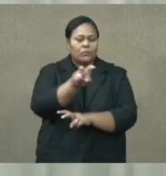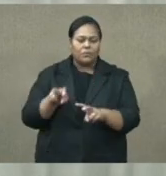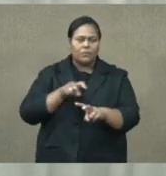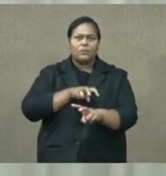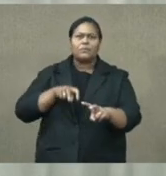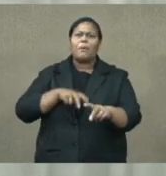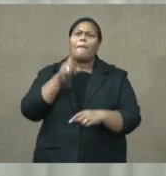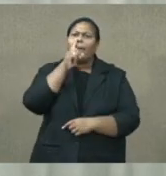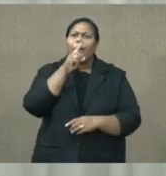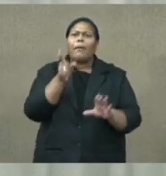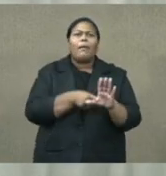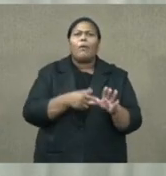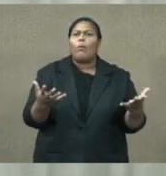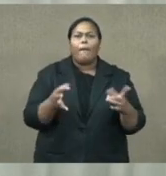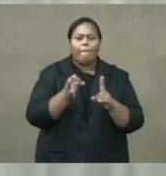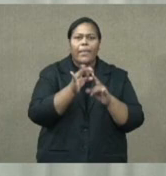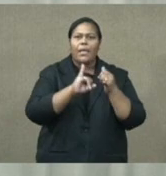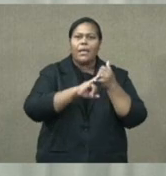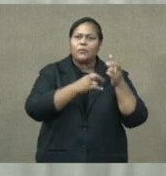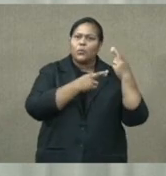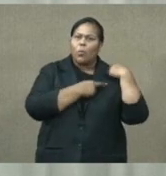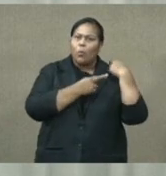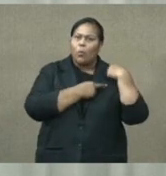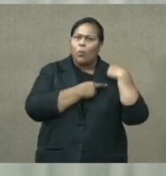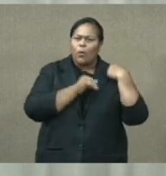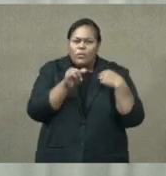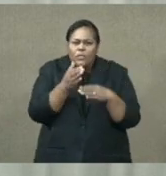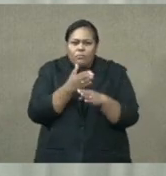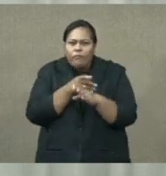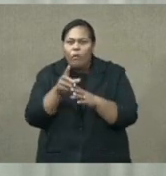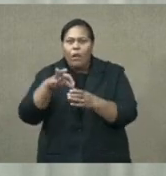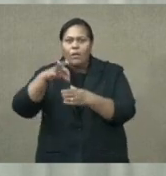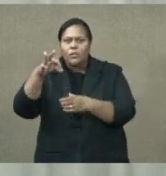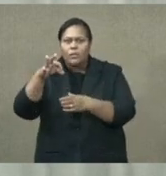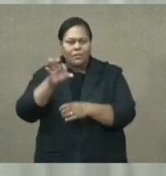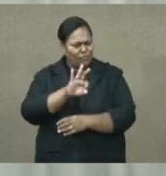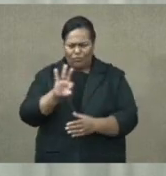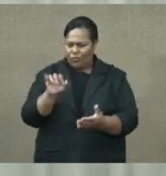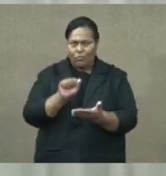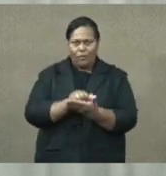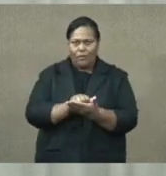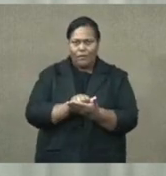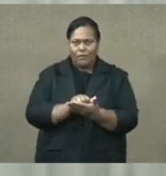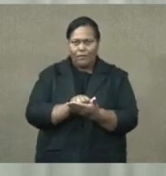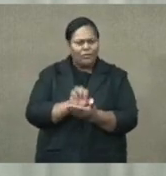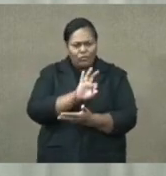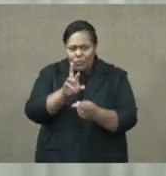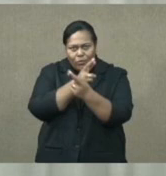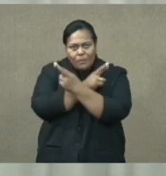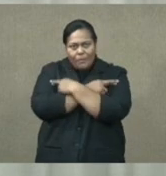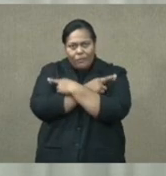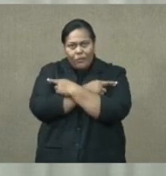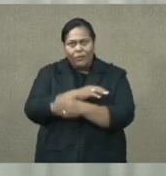long before the election. That was clearly inappropriate, disrespectful.